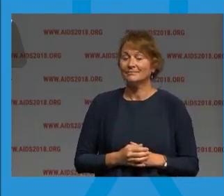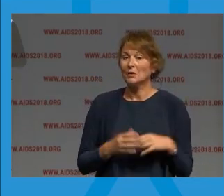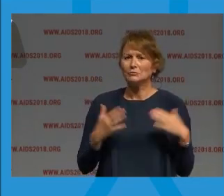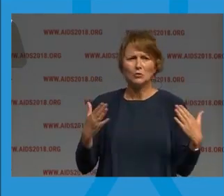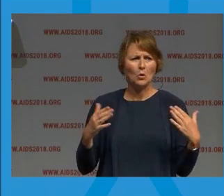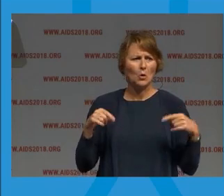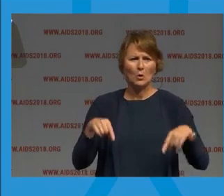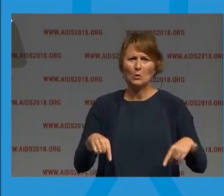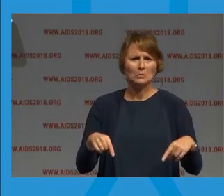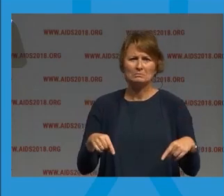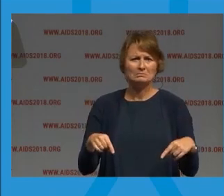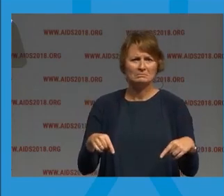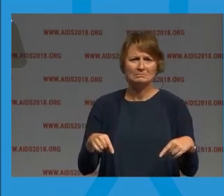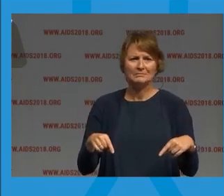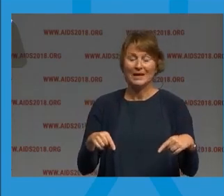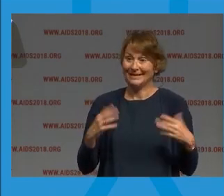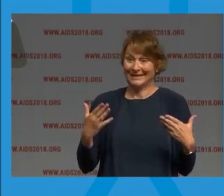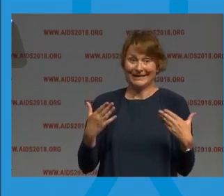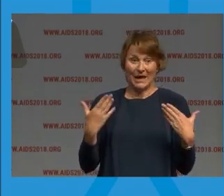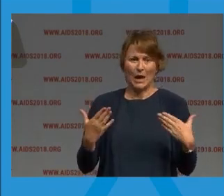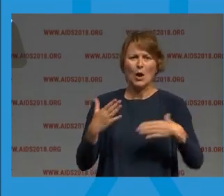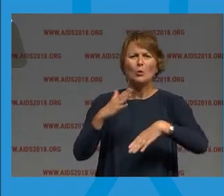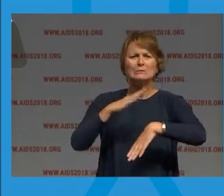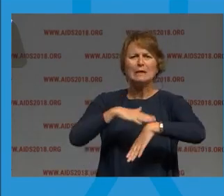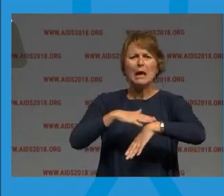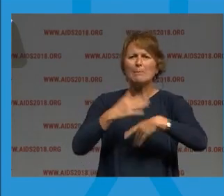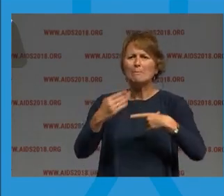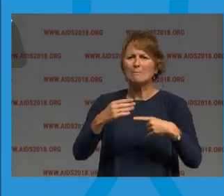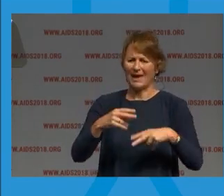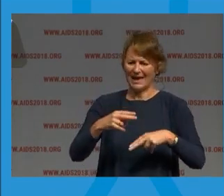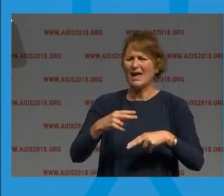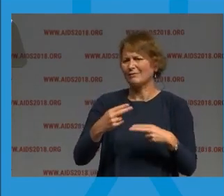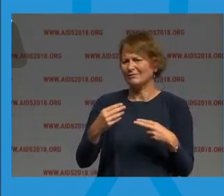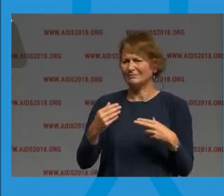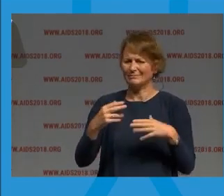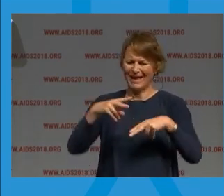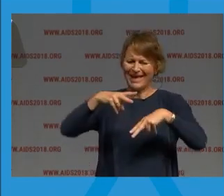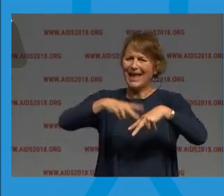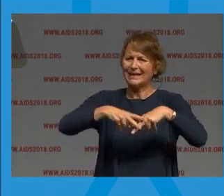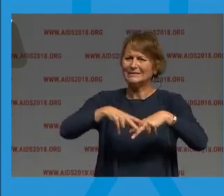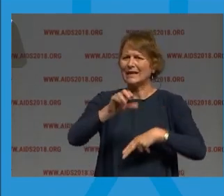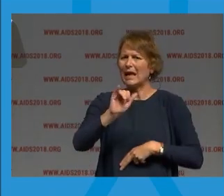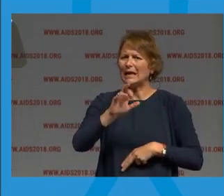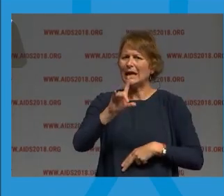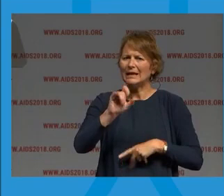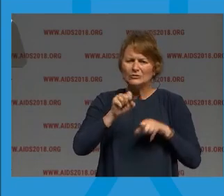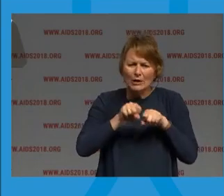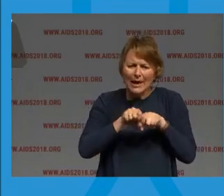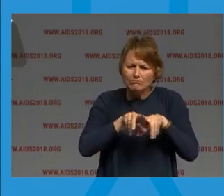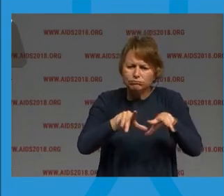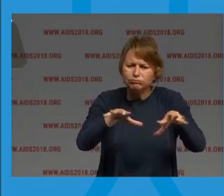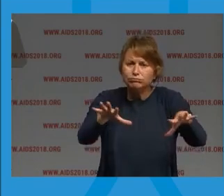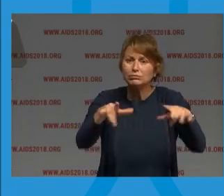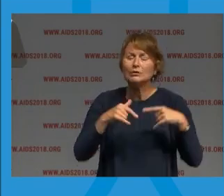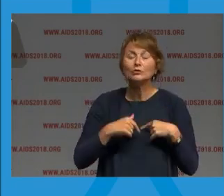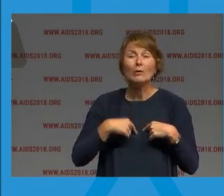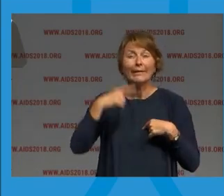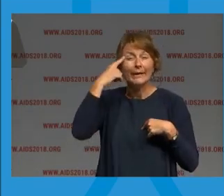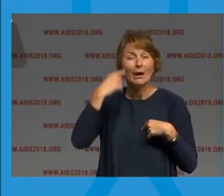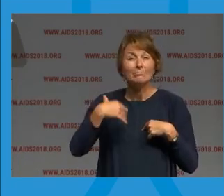what does this have to do with the modern AIDS epidemic? The hallmarks of colonialism,